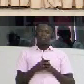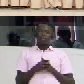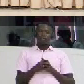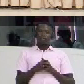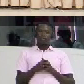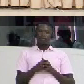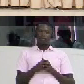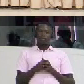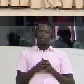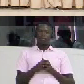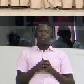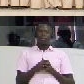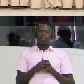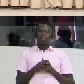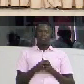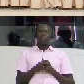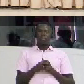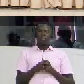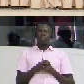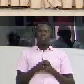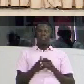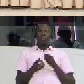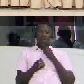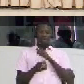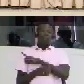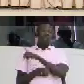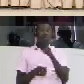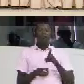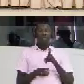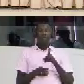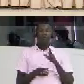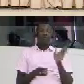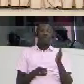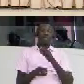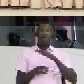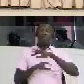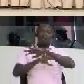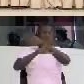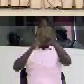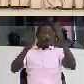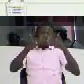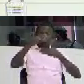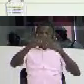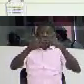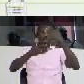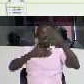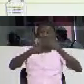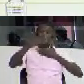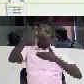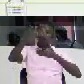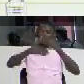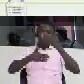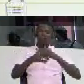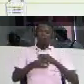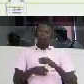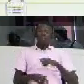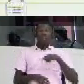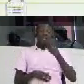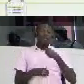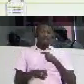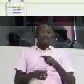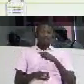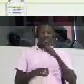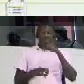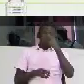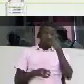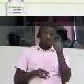Guy round nañu whole the building. They went around the whole building. Léegi am nañu identify. So there